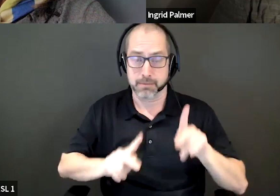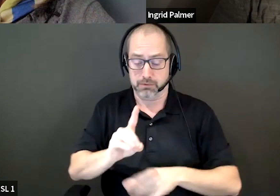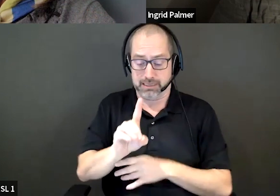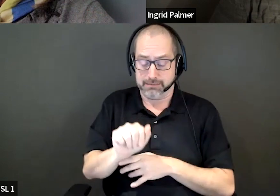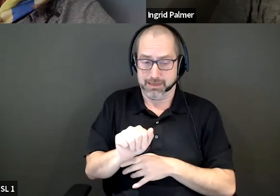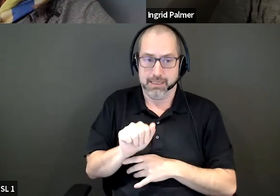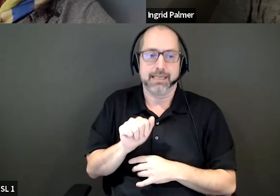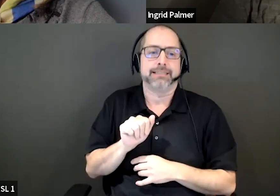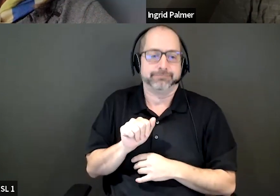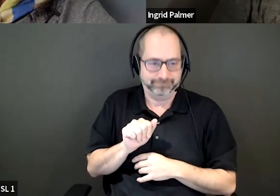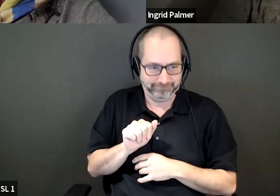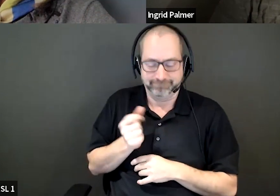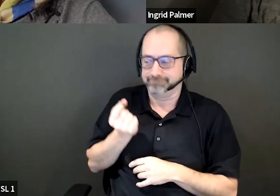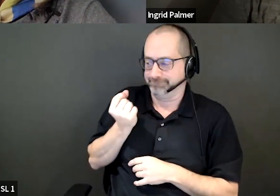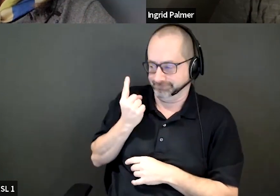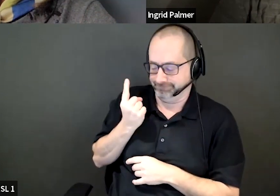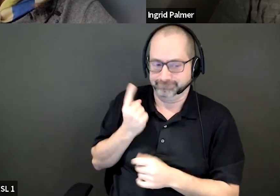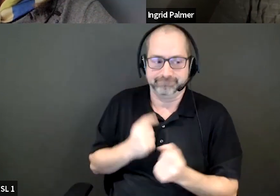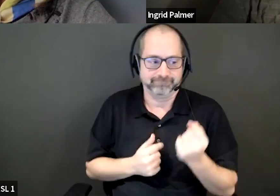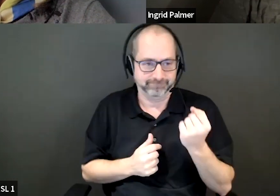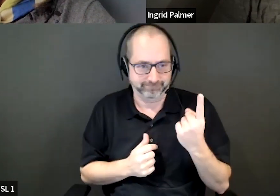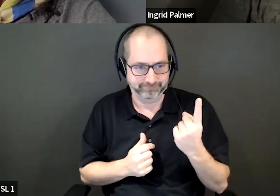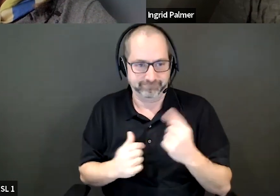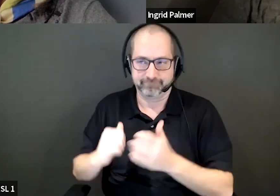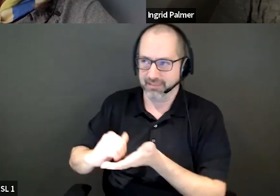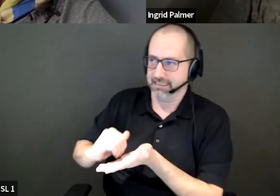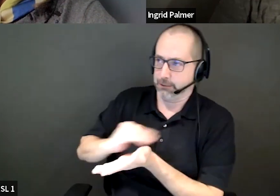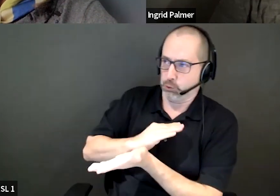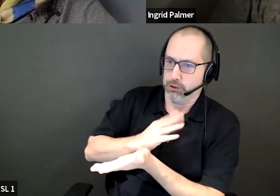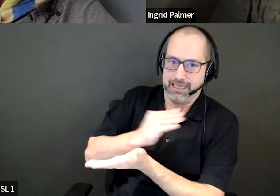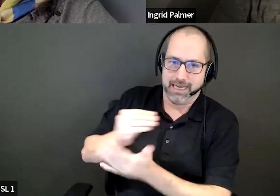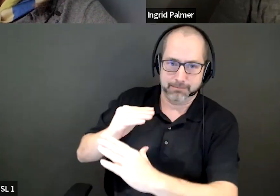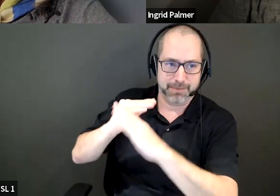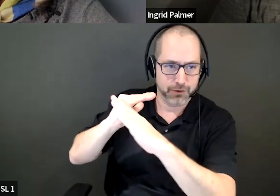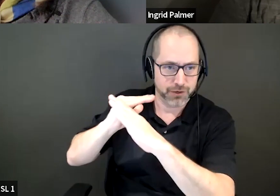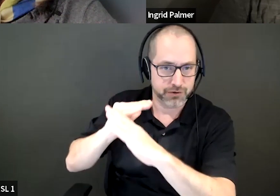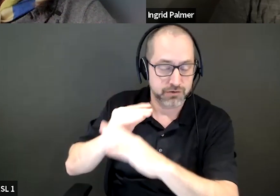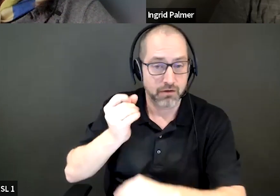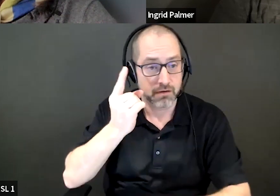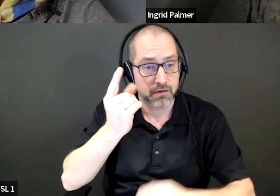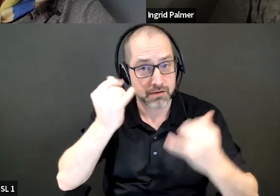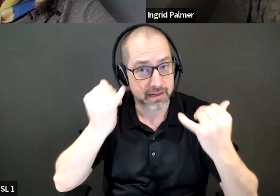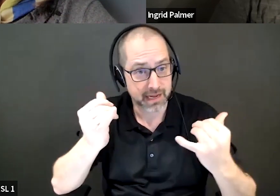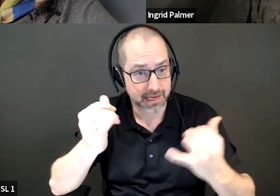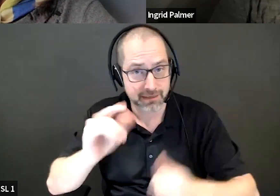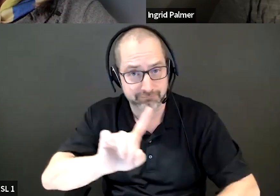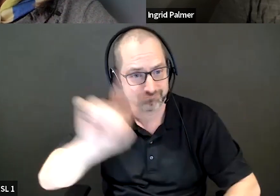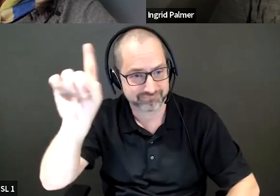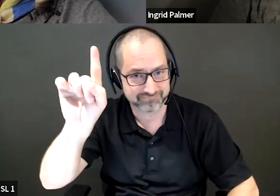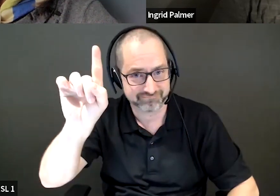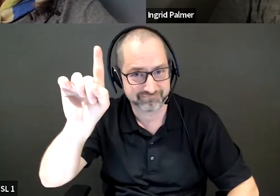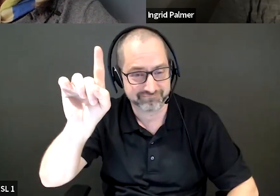exclusion and barriers. But not today, not in this space, and